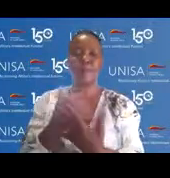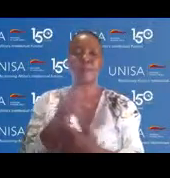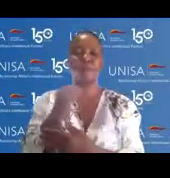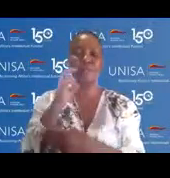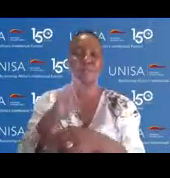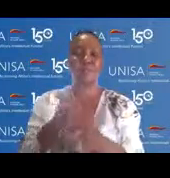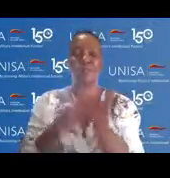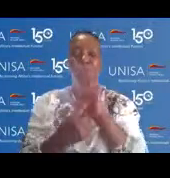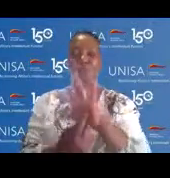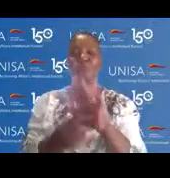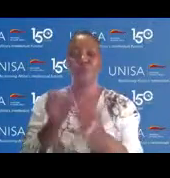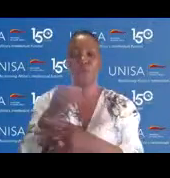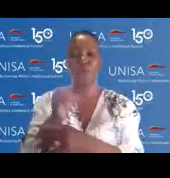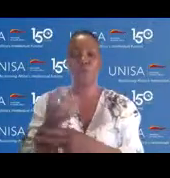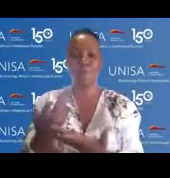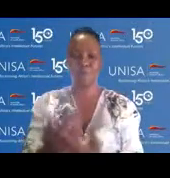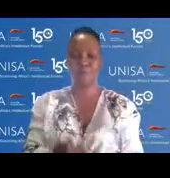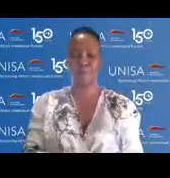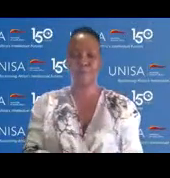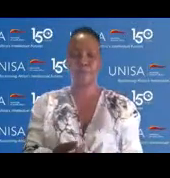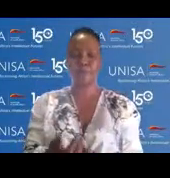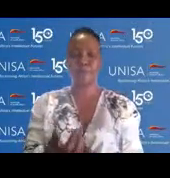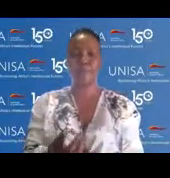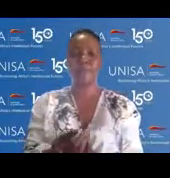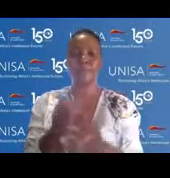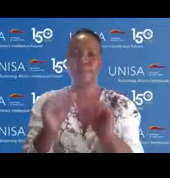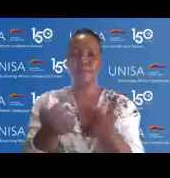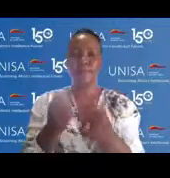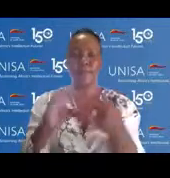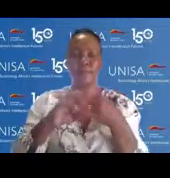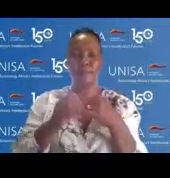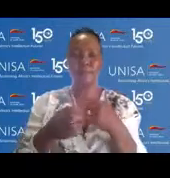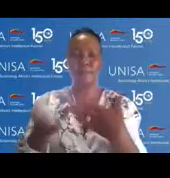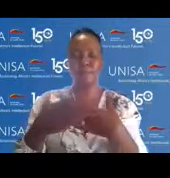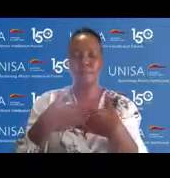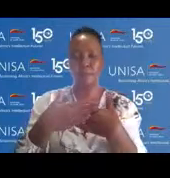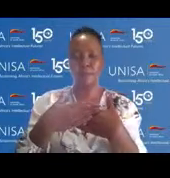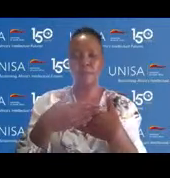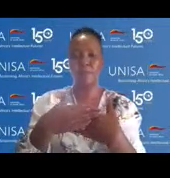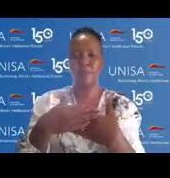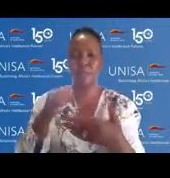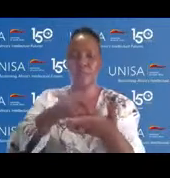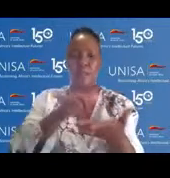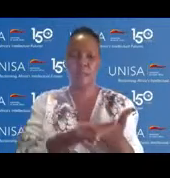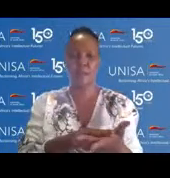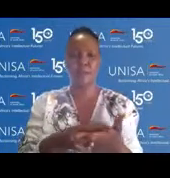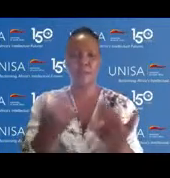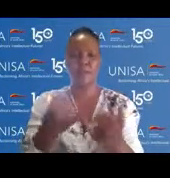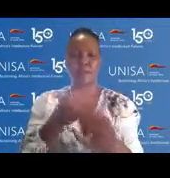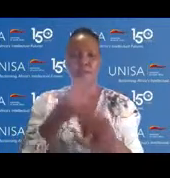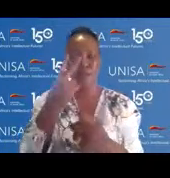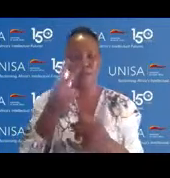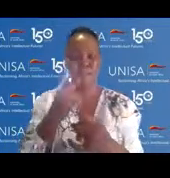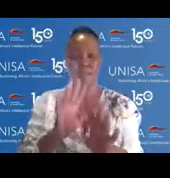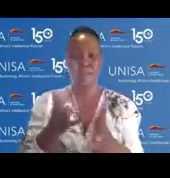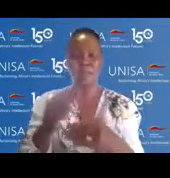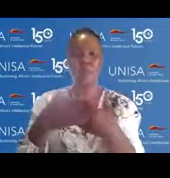well. Okay, so let me close those apps. Now you'll notice what I'm doing when I'm opening apps,